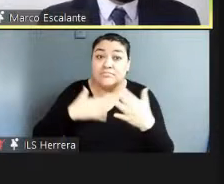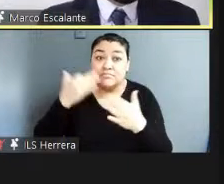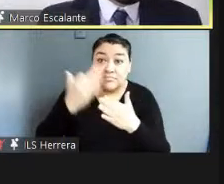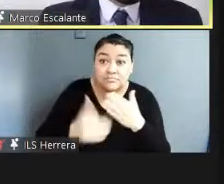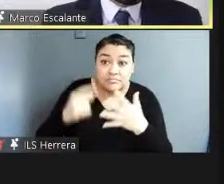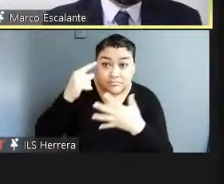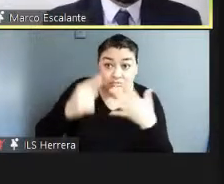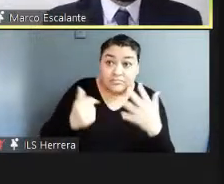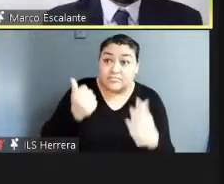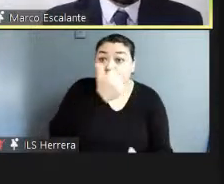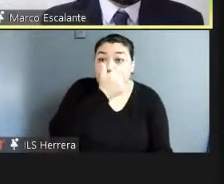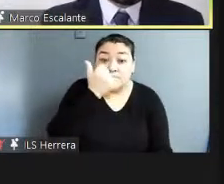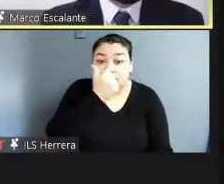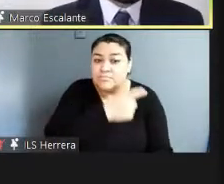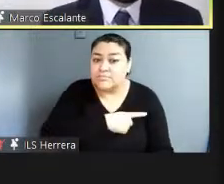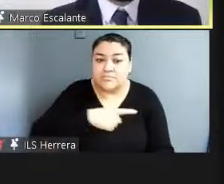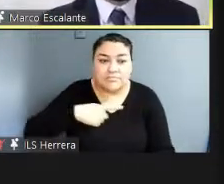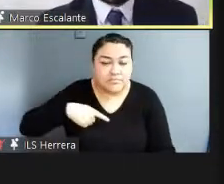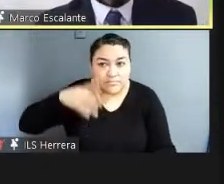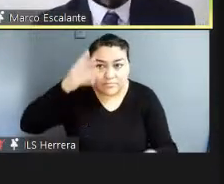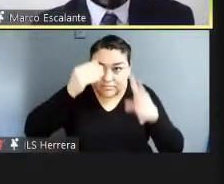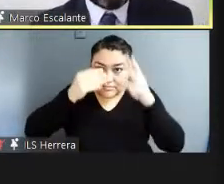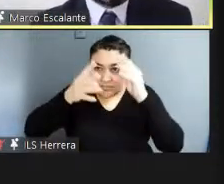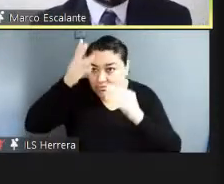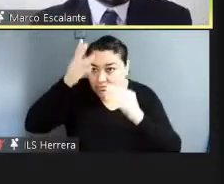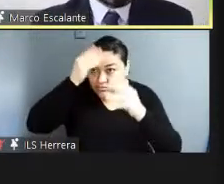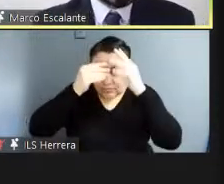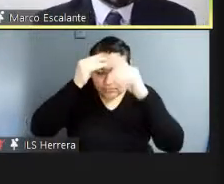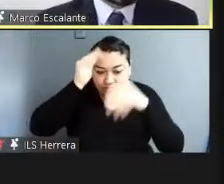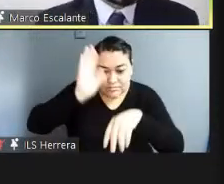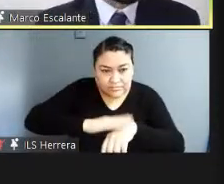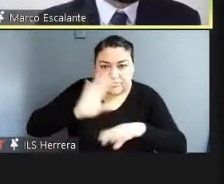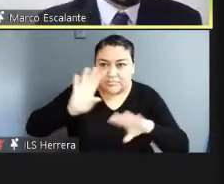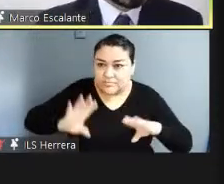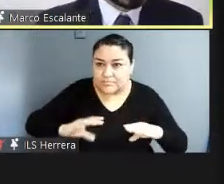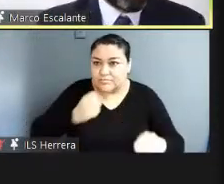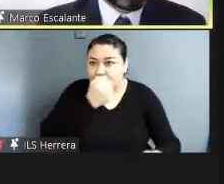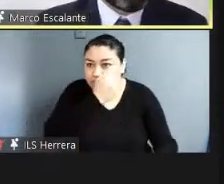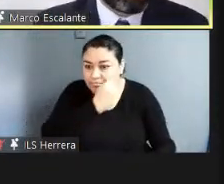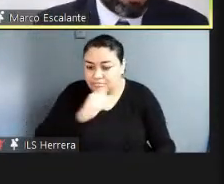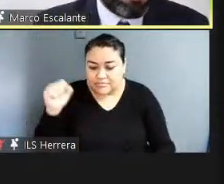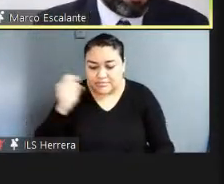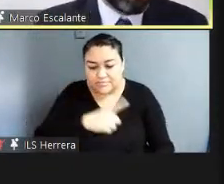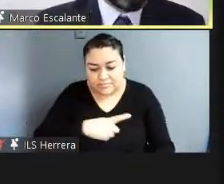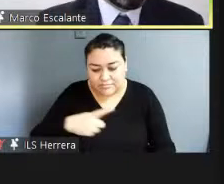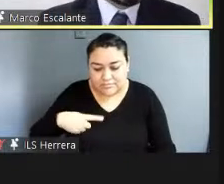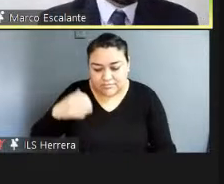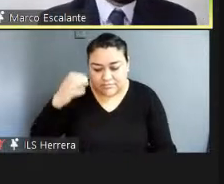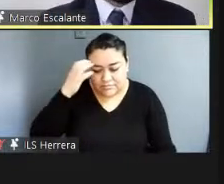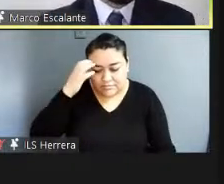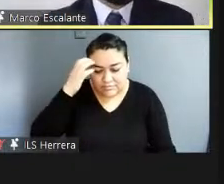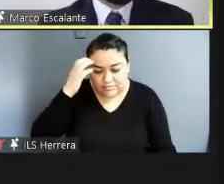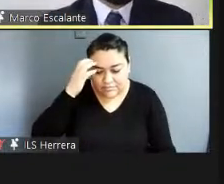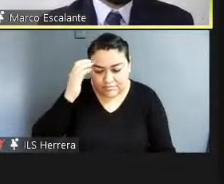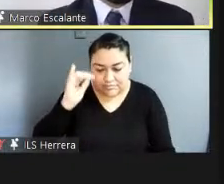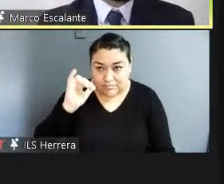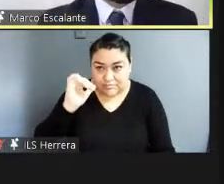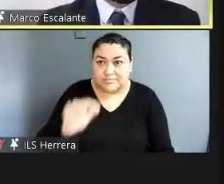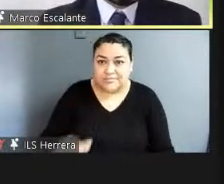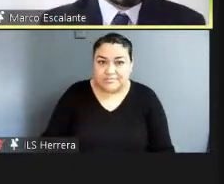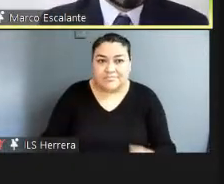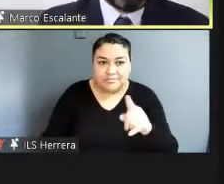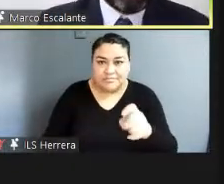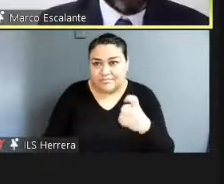Students need to try to get useful and interesting knowledge, to know how to use knowledge, criticize it,